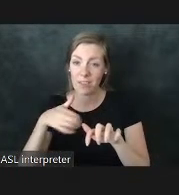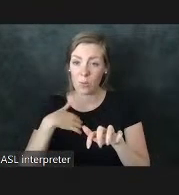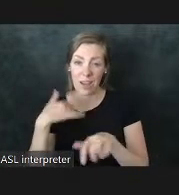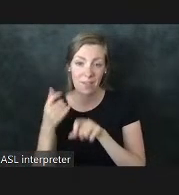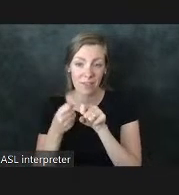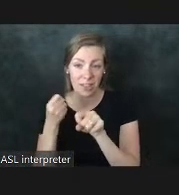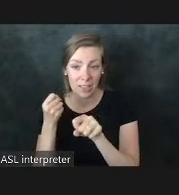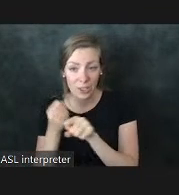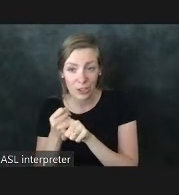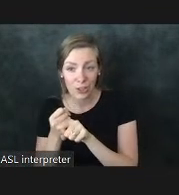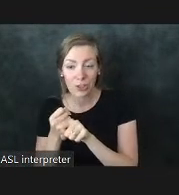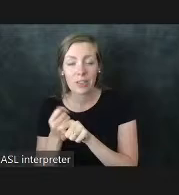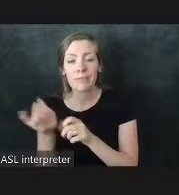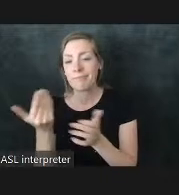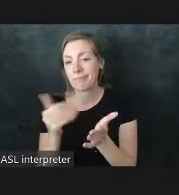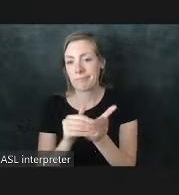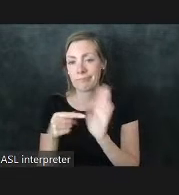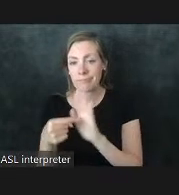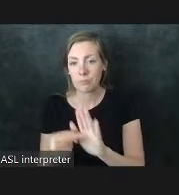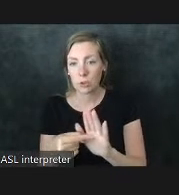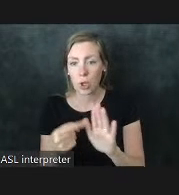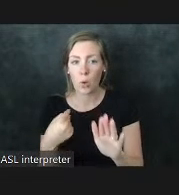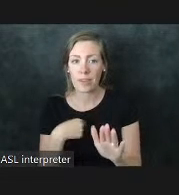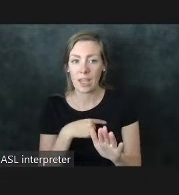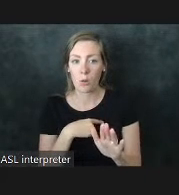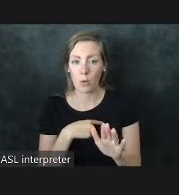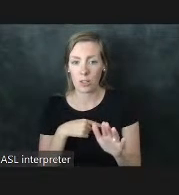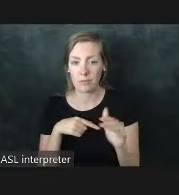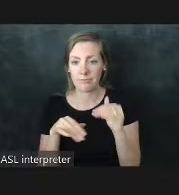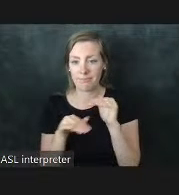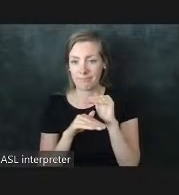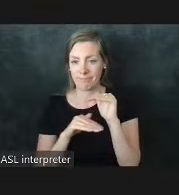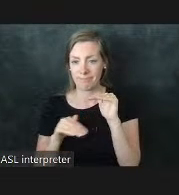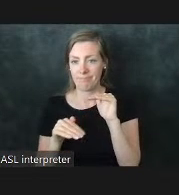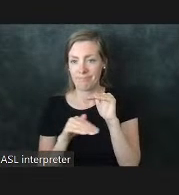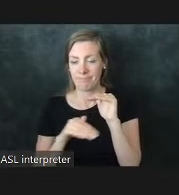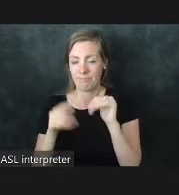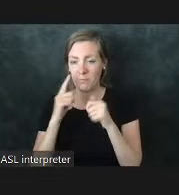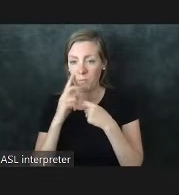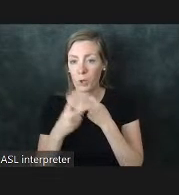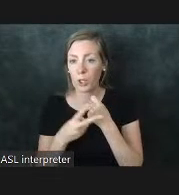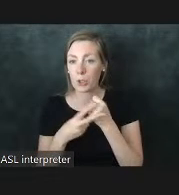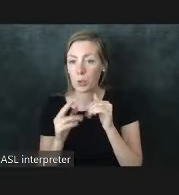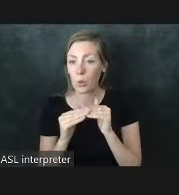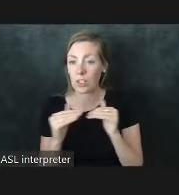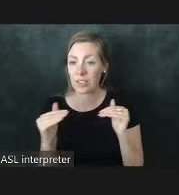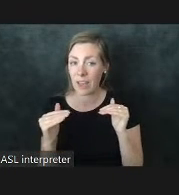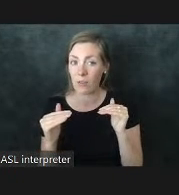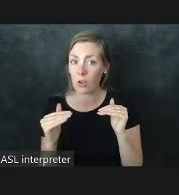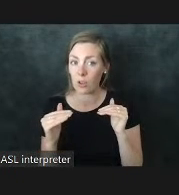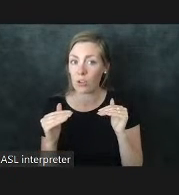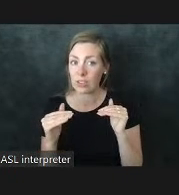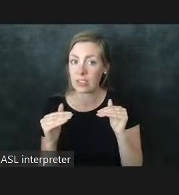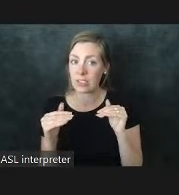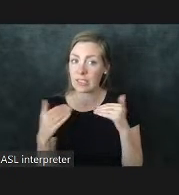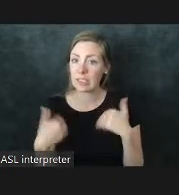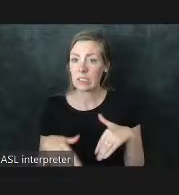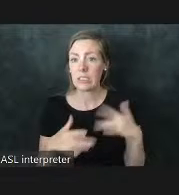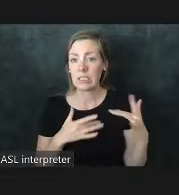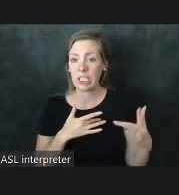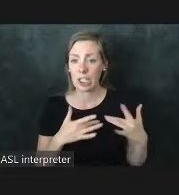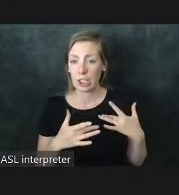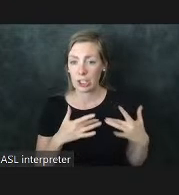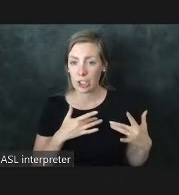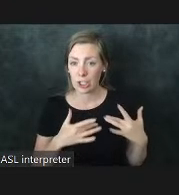en la línea frequencies, but again, agua. showing that we're at the bottom of these Cada año storage estamos levels, and it's definitely a very concerning as